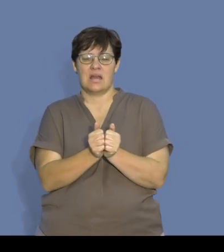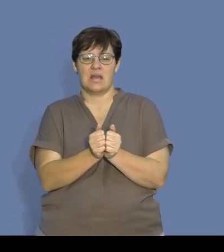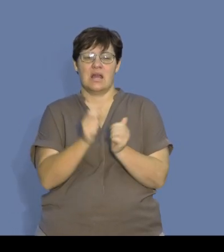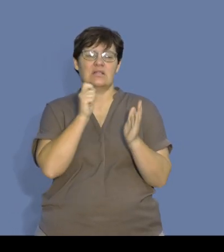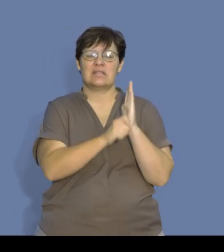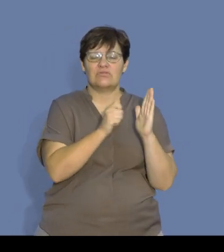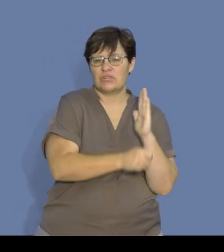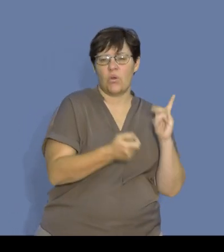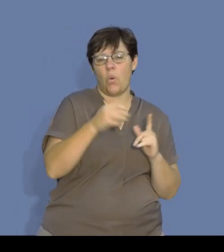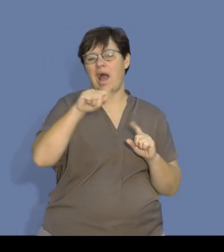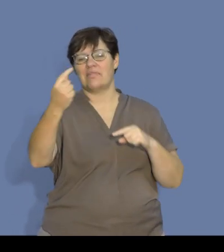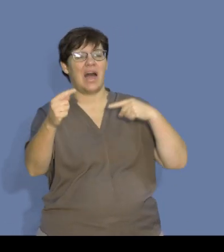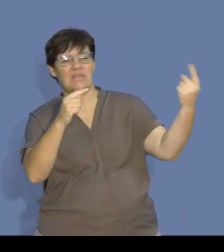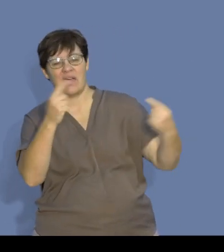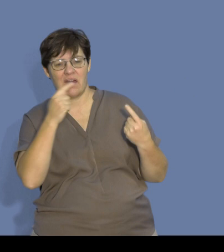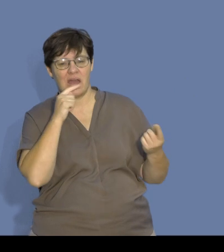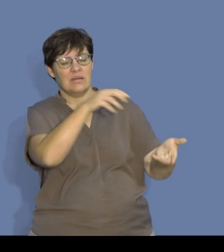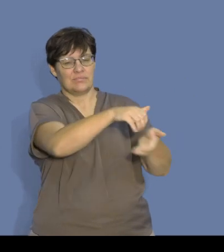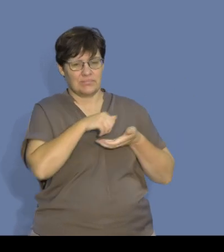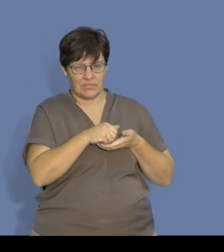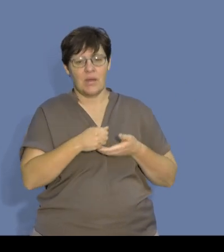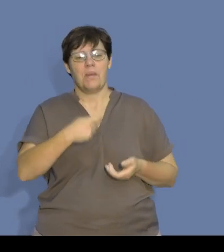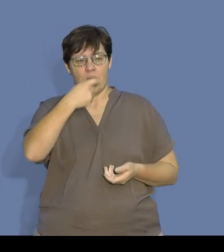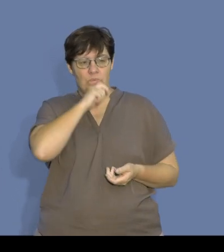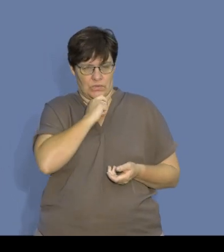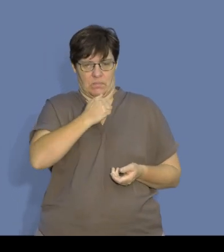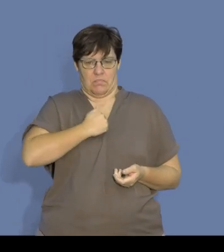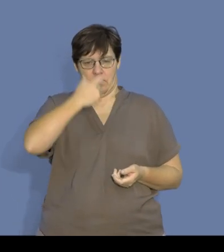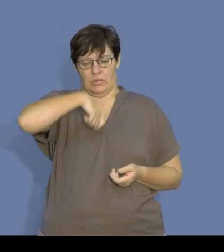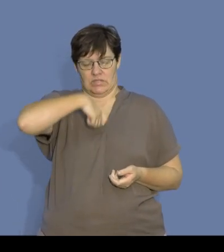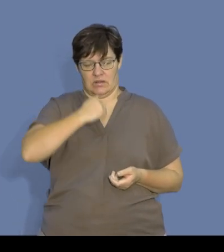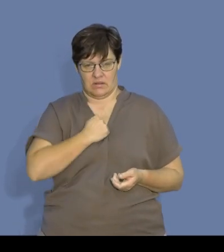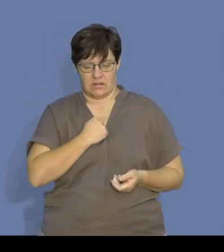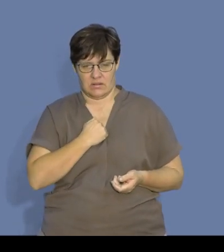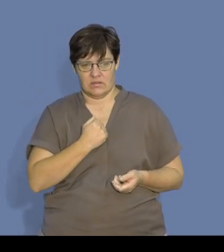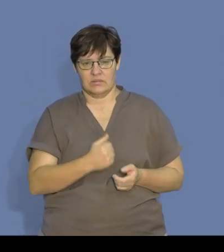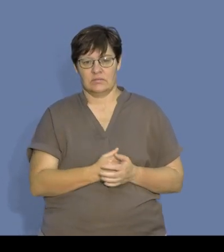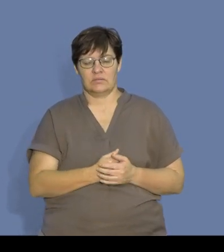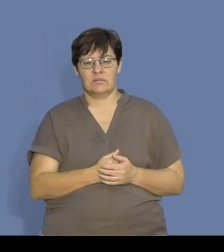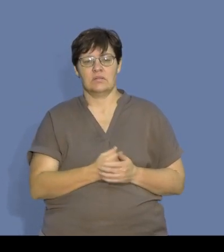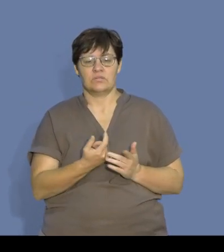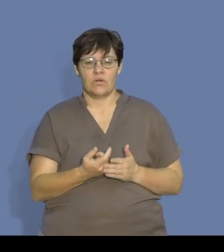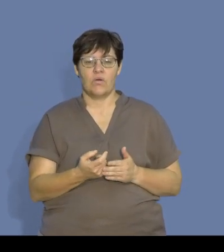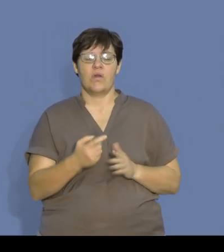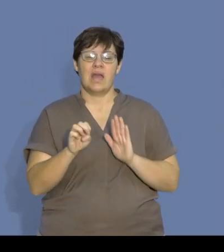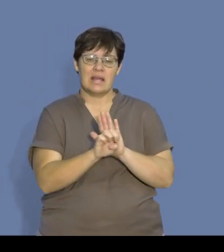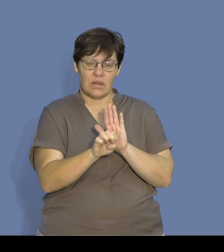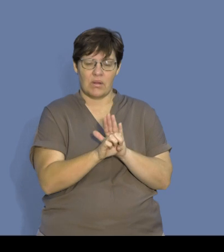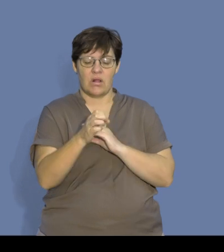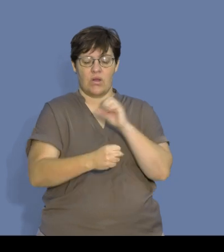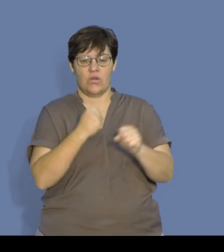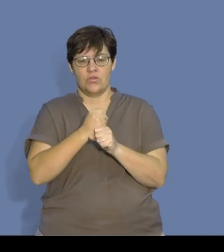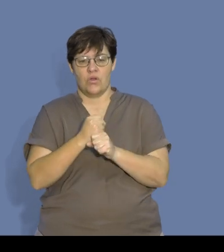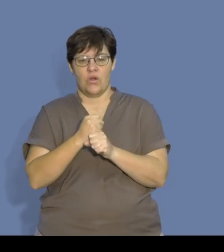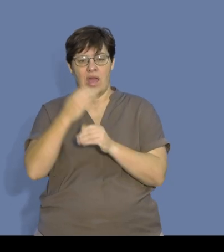taking stationery or any other consumables for personal use. So I've given you examples of